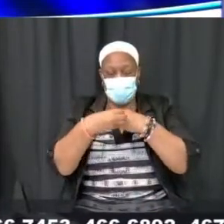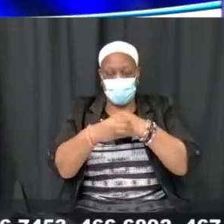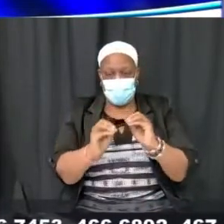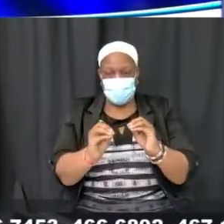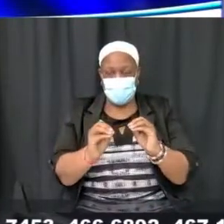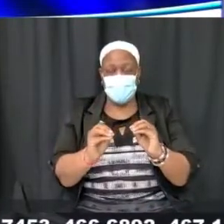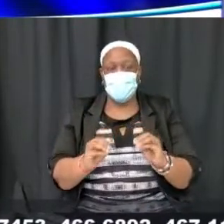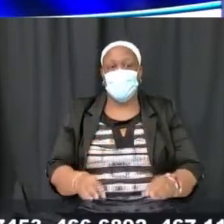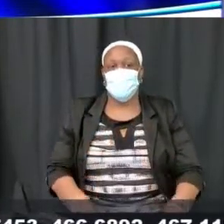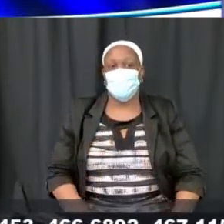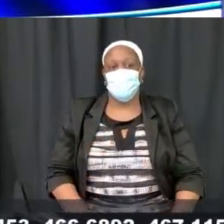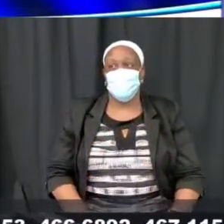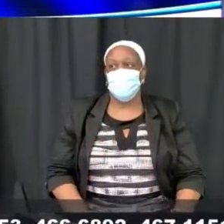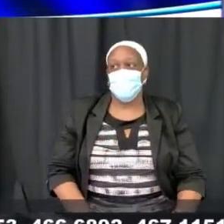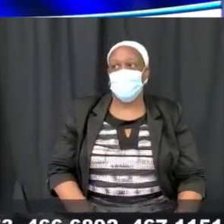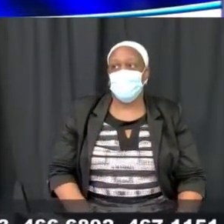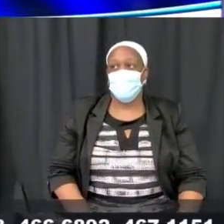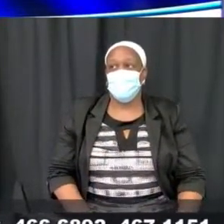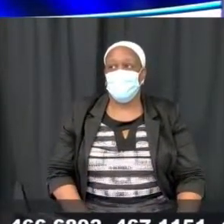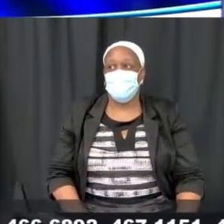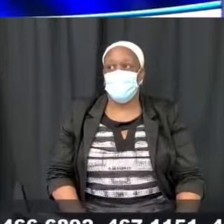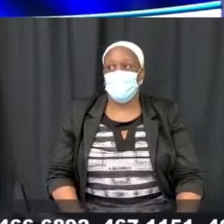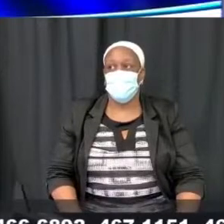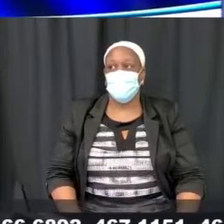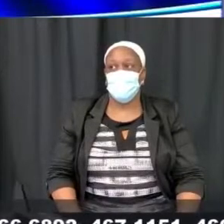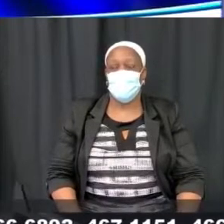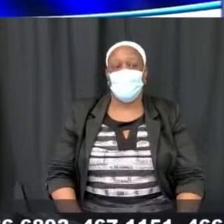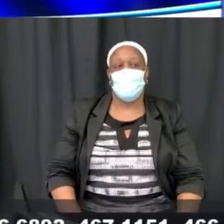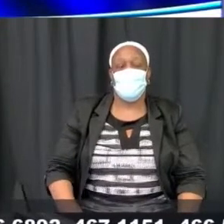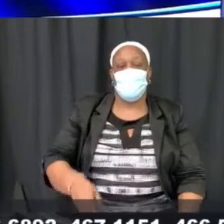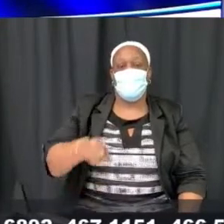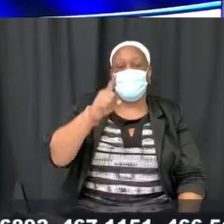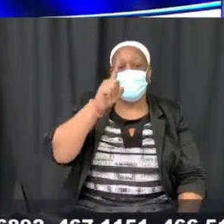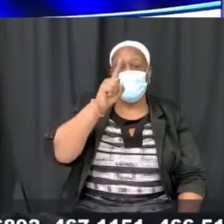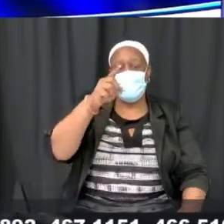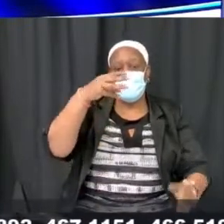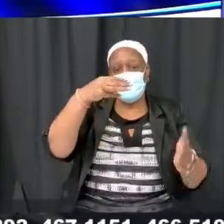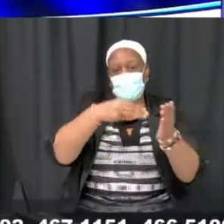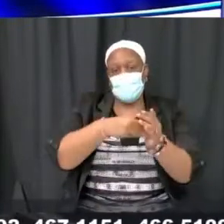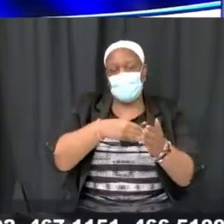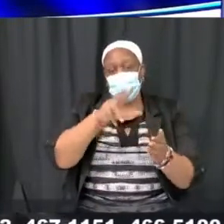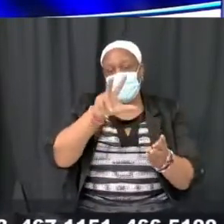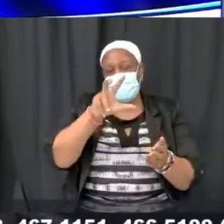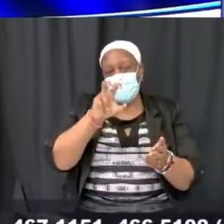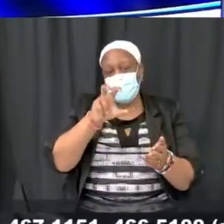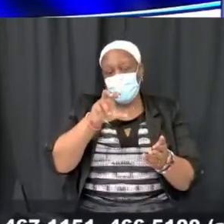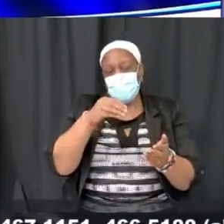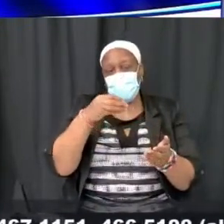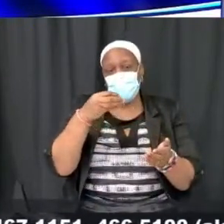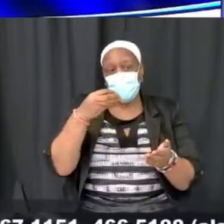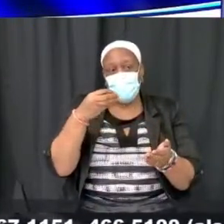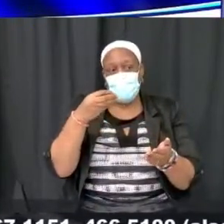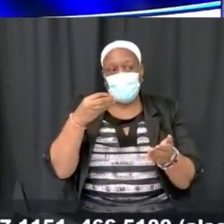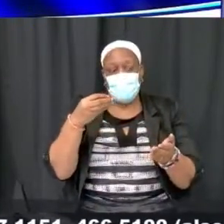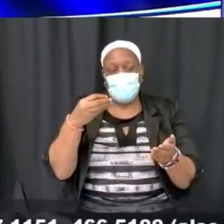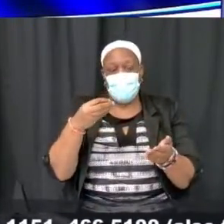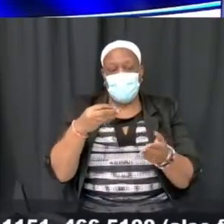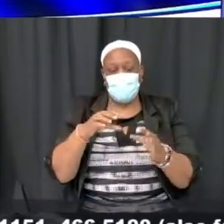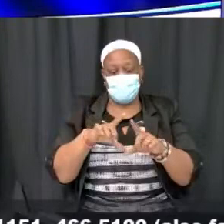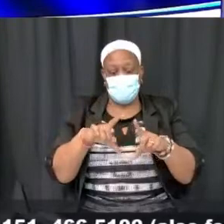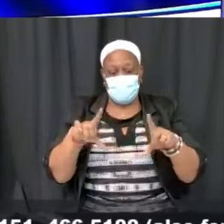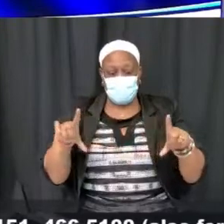It will be a total of 1,300 vouchers, and because the St. Christopher and Nevis Social Security